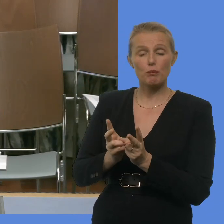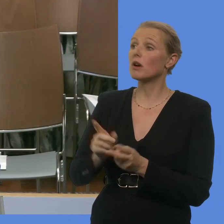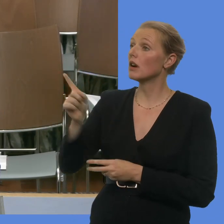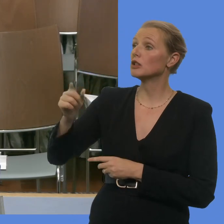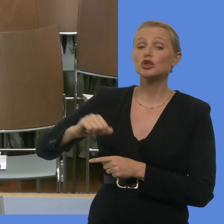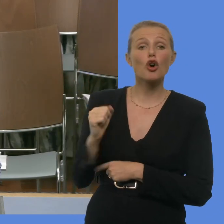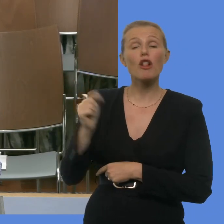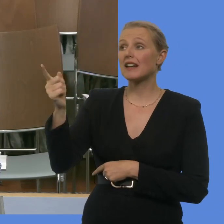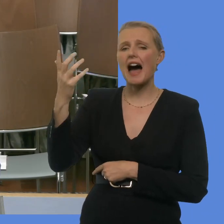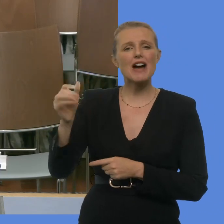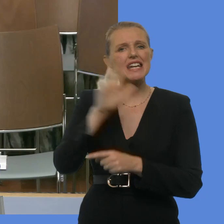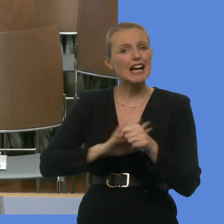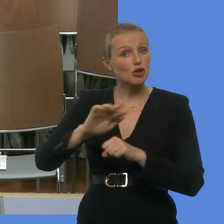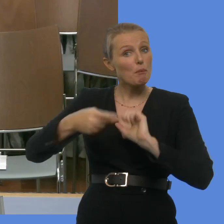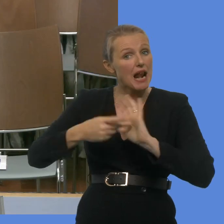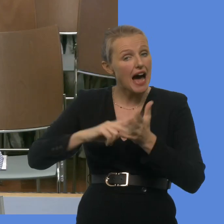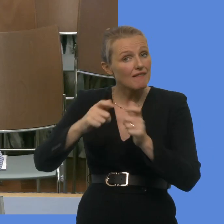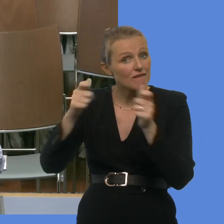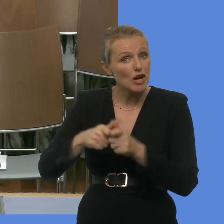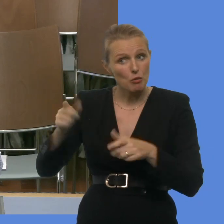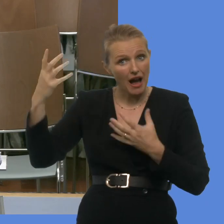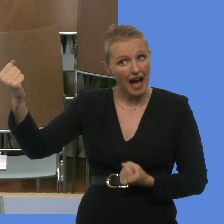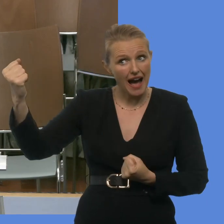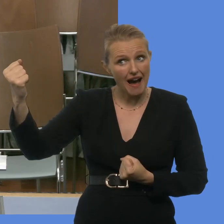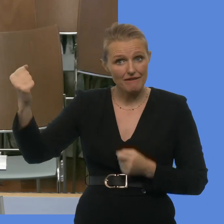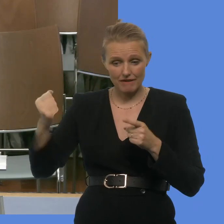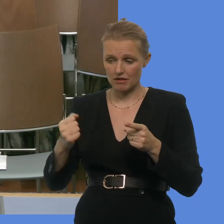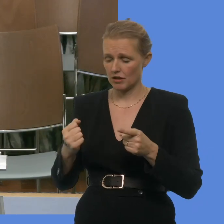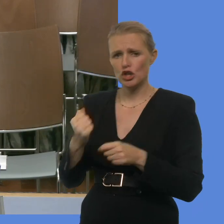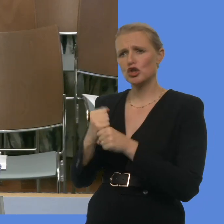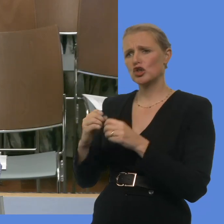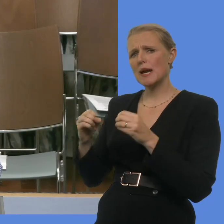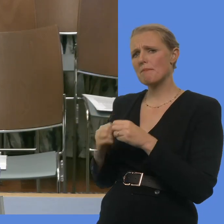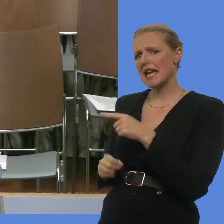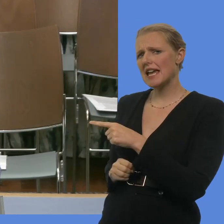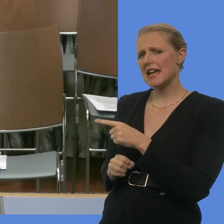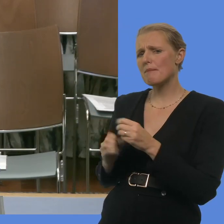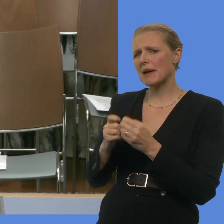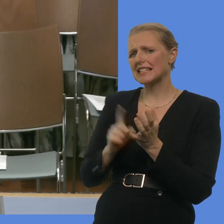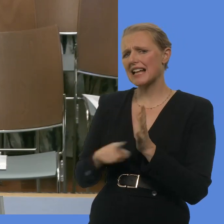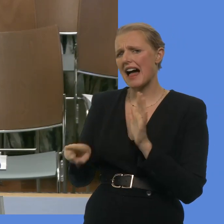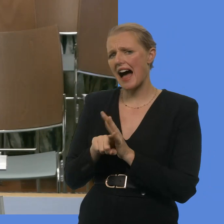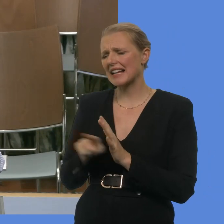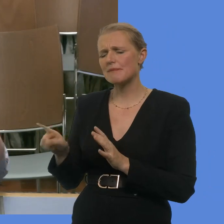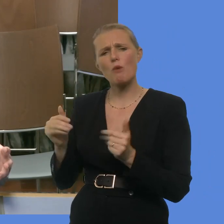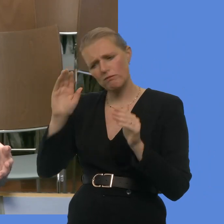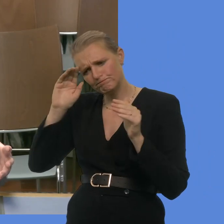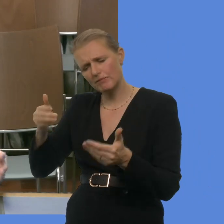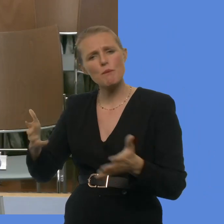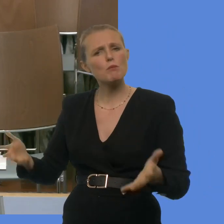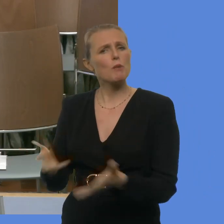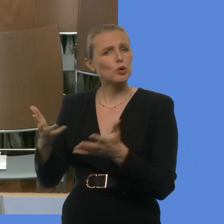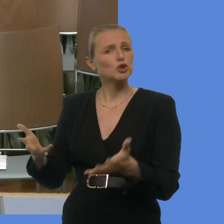planning framework, and compare that then to the GB BSL Act, which focuses more on